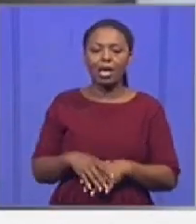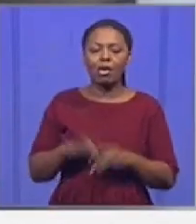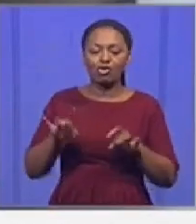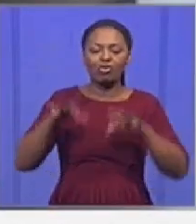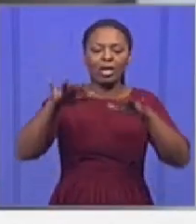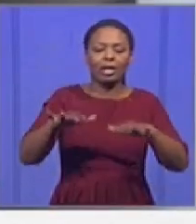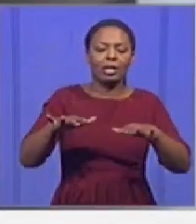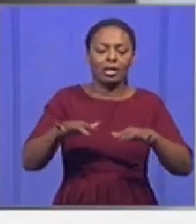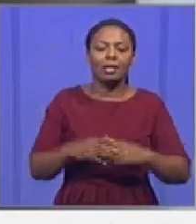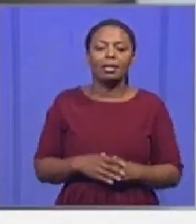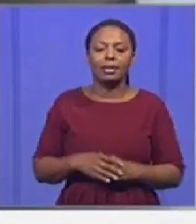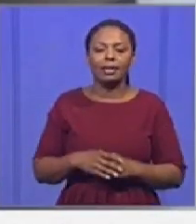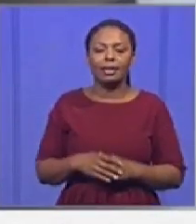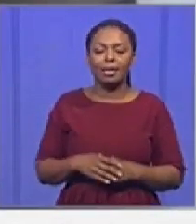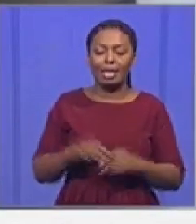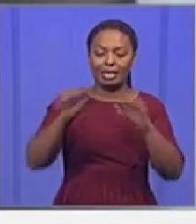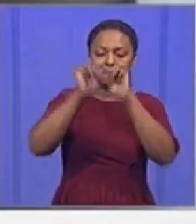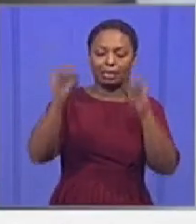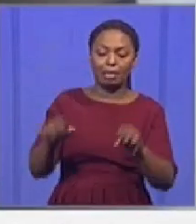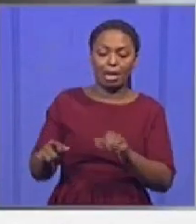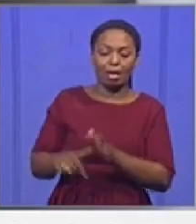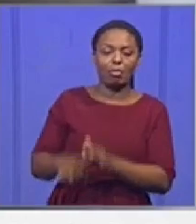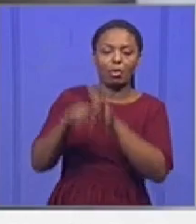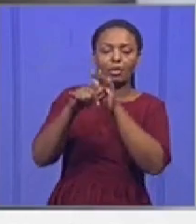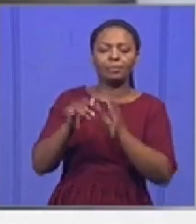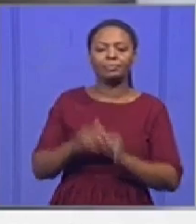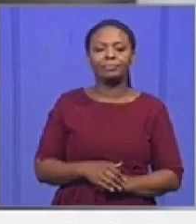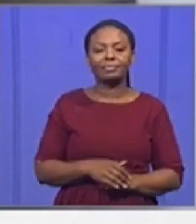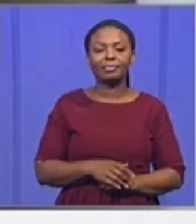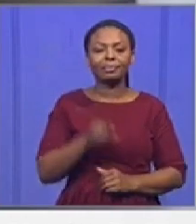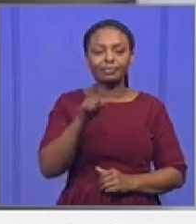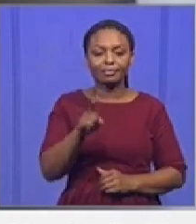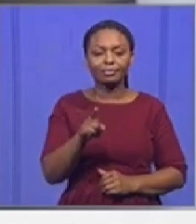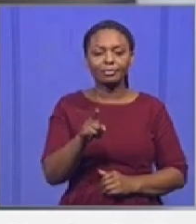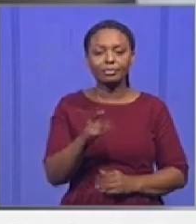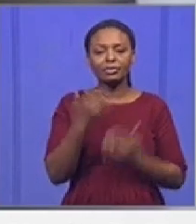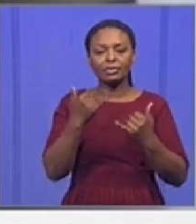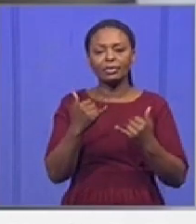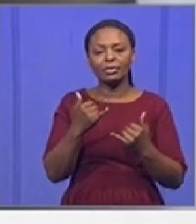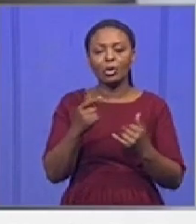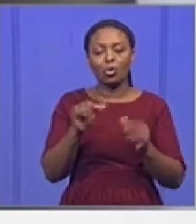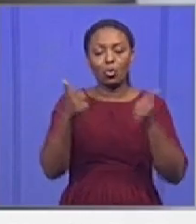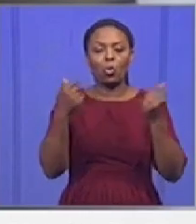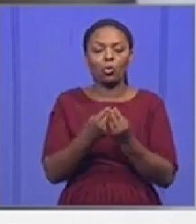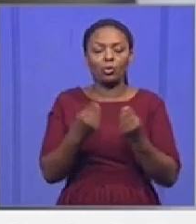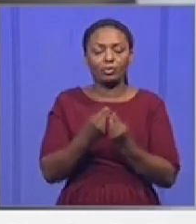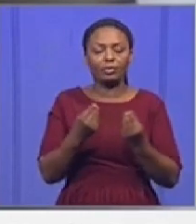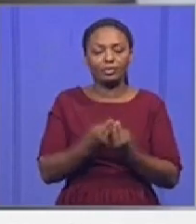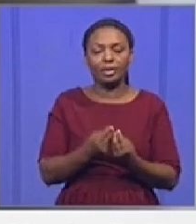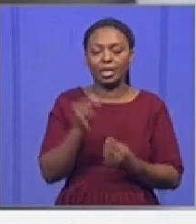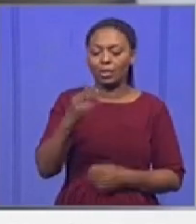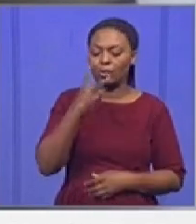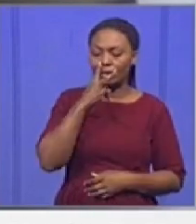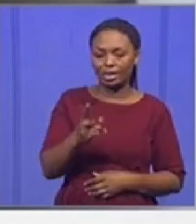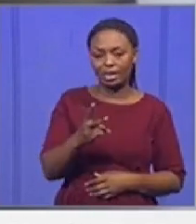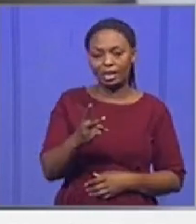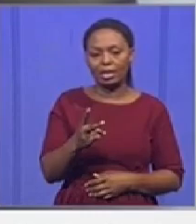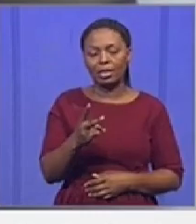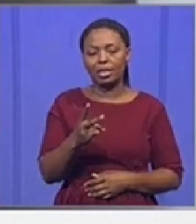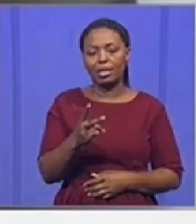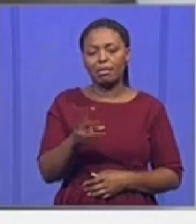rebates, as something as an incentive, it's a good thing if you're looking at it in a